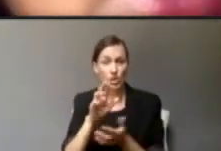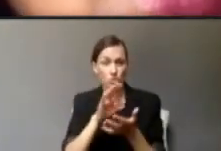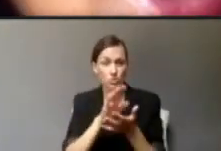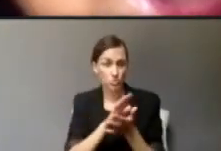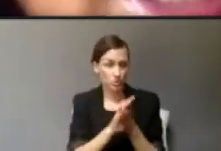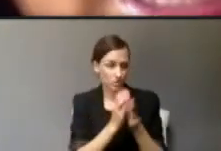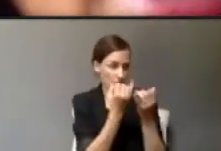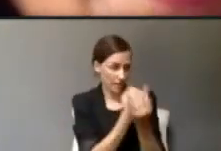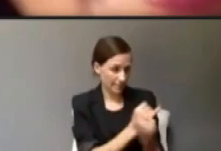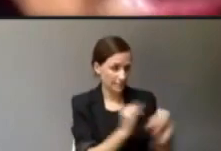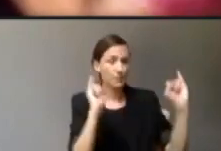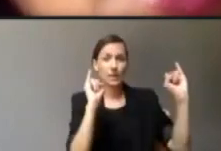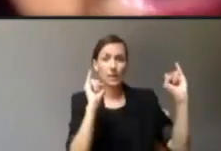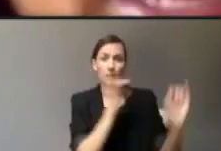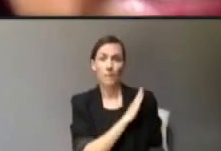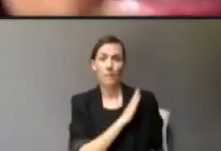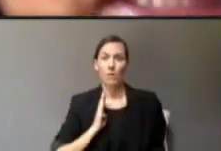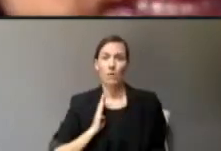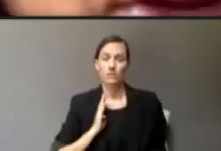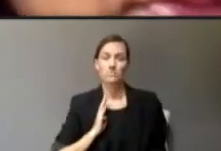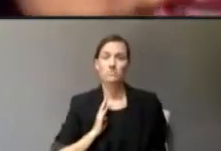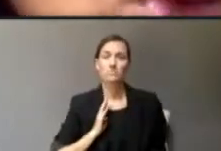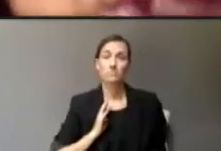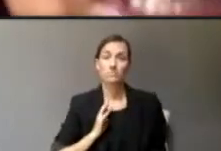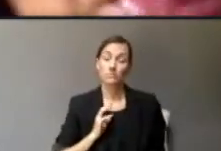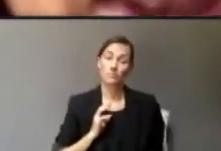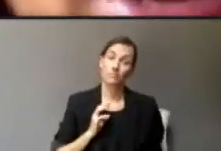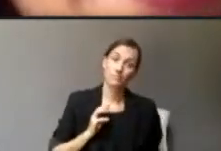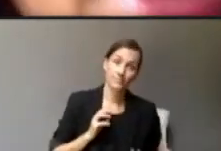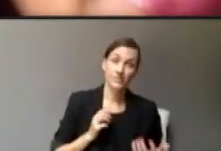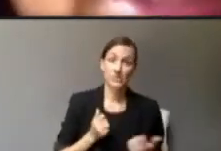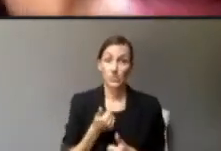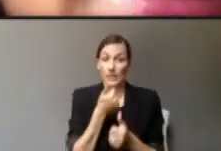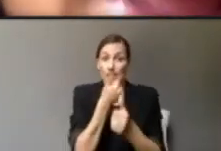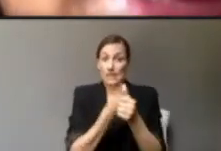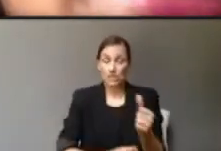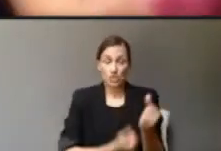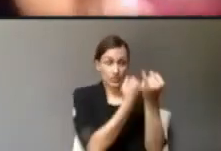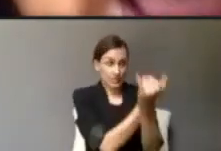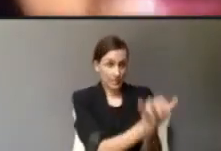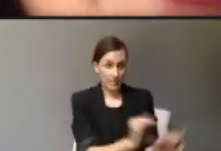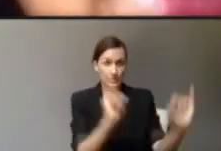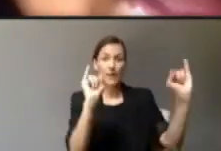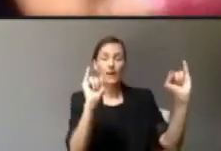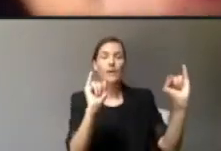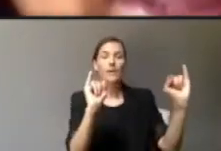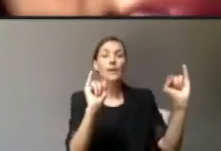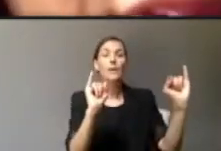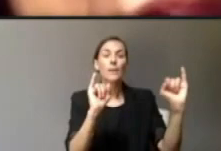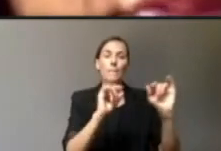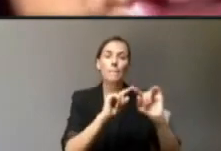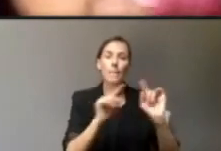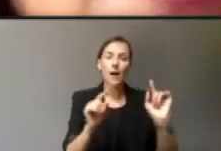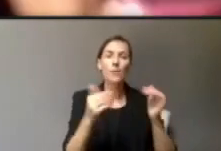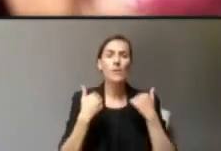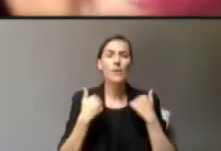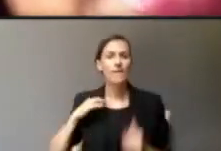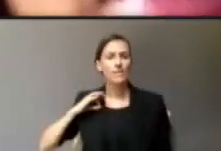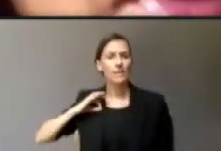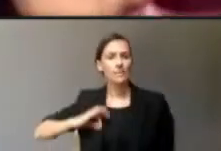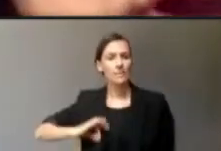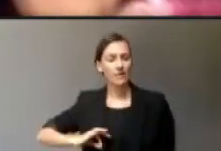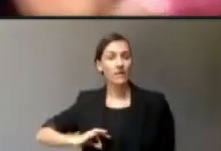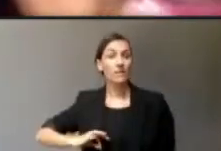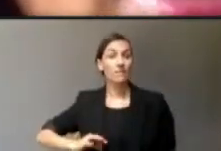boards. So on the one hand, it's, each one's independent. On the other, that means that we have the benefit of a